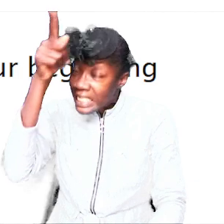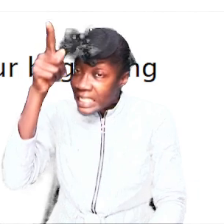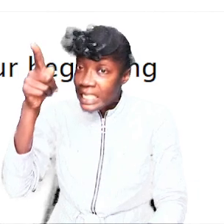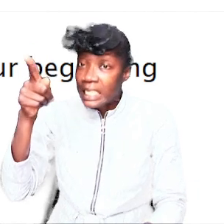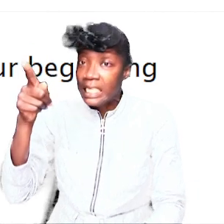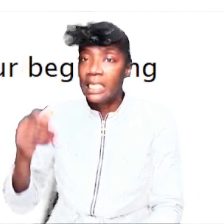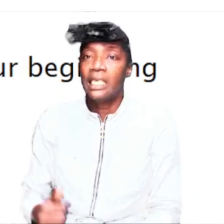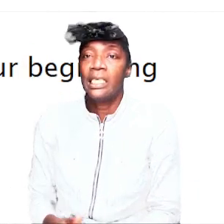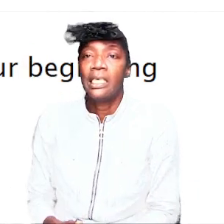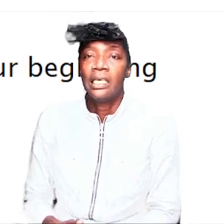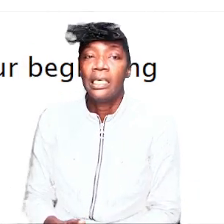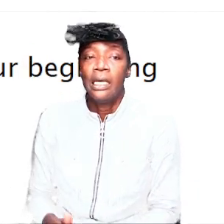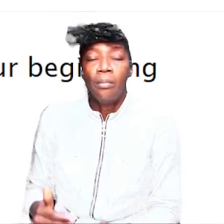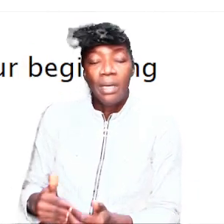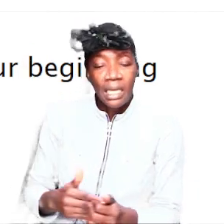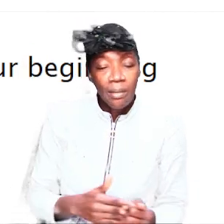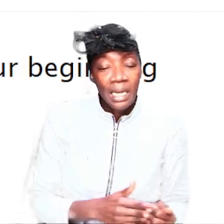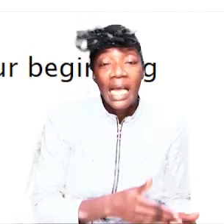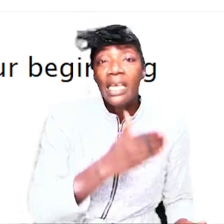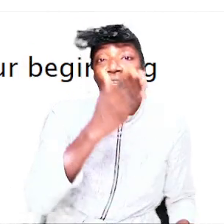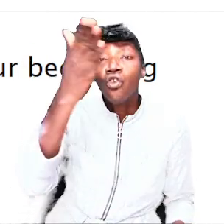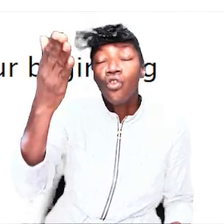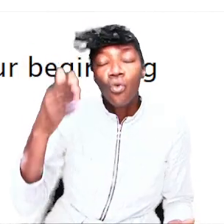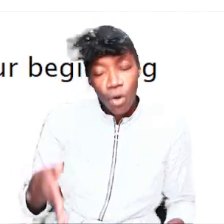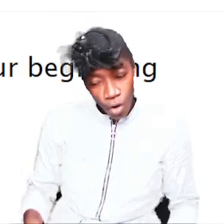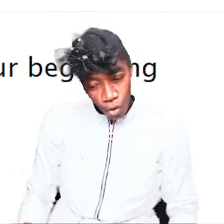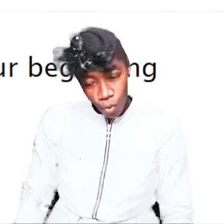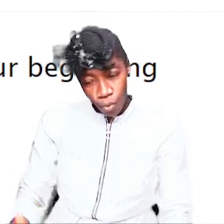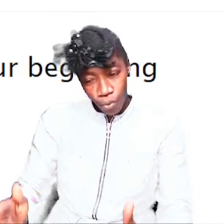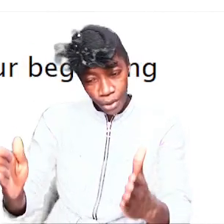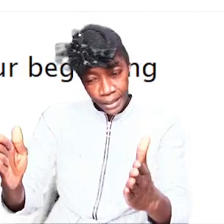him to direct your path.